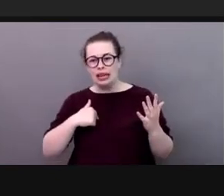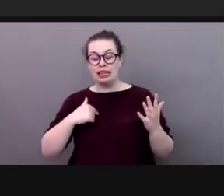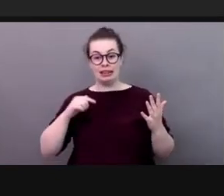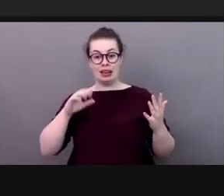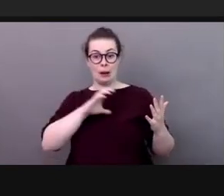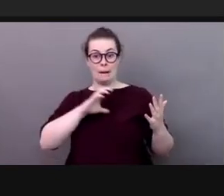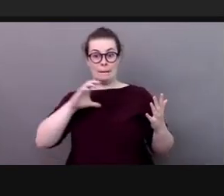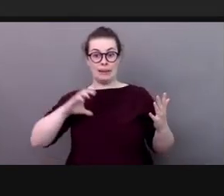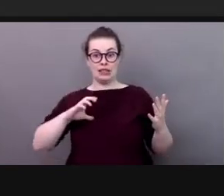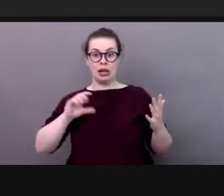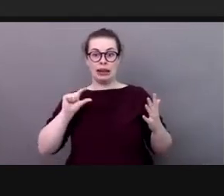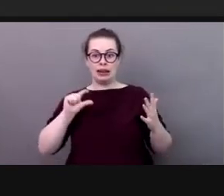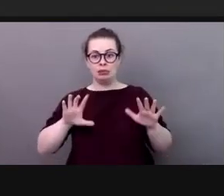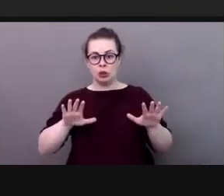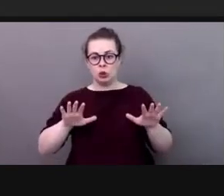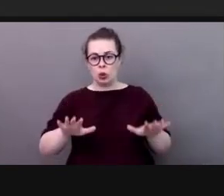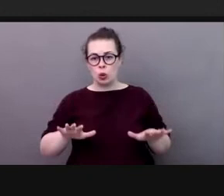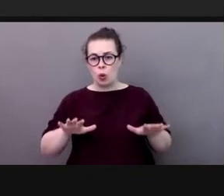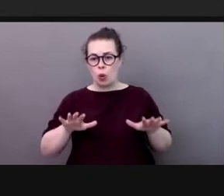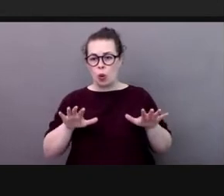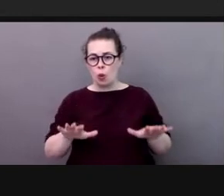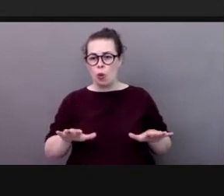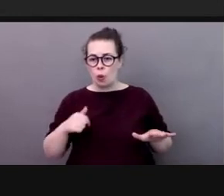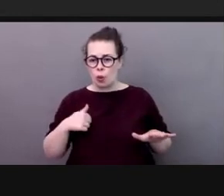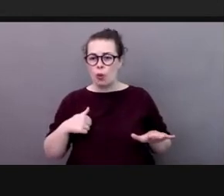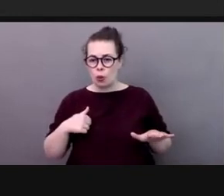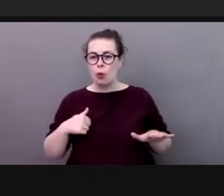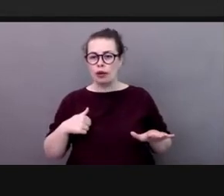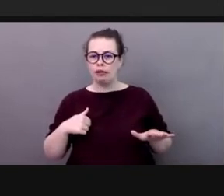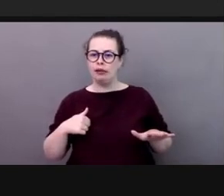quickly, and we all know that